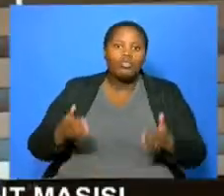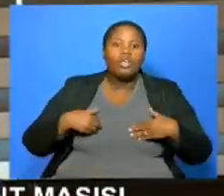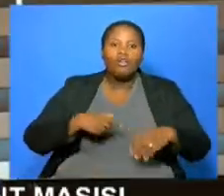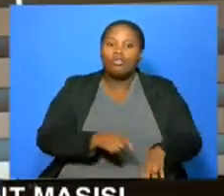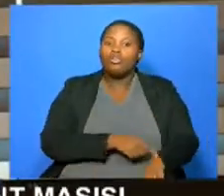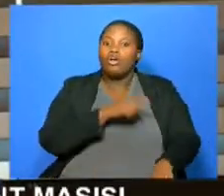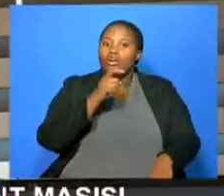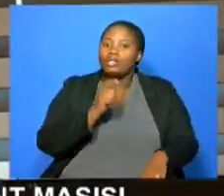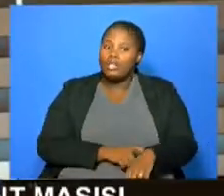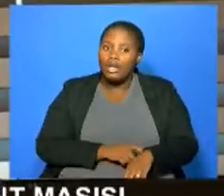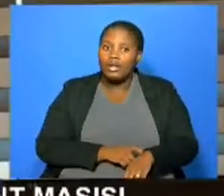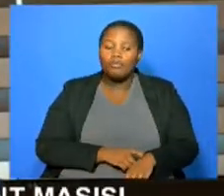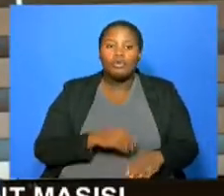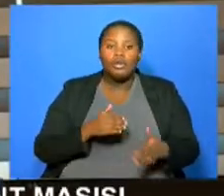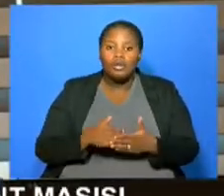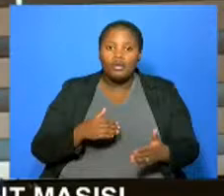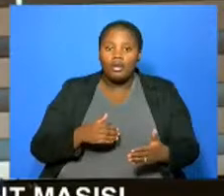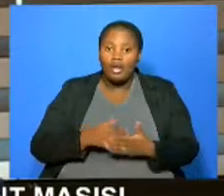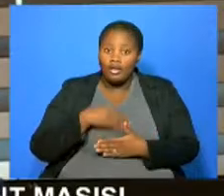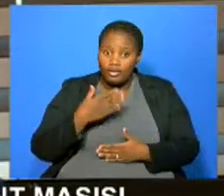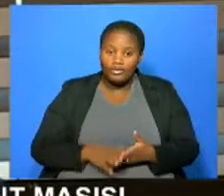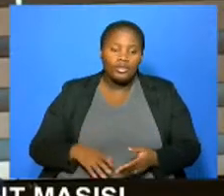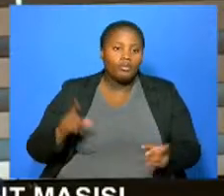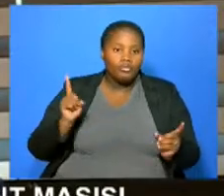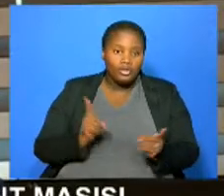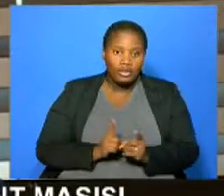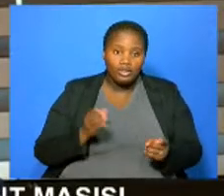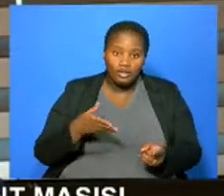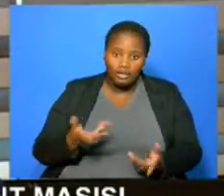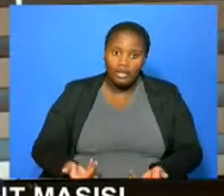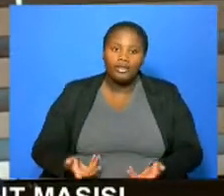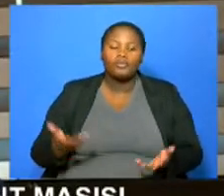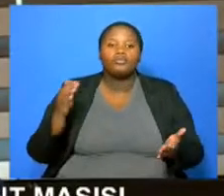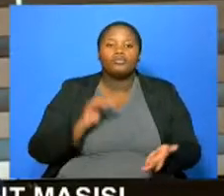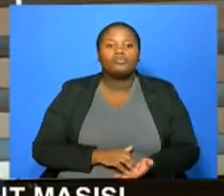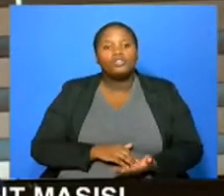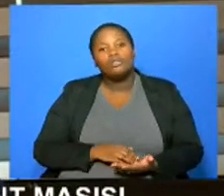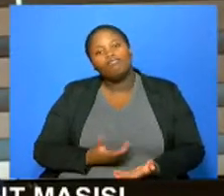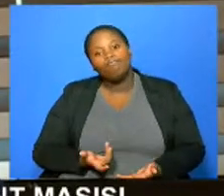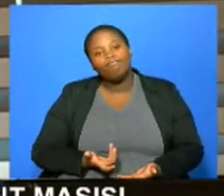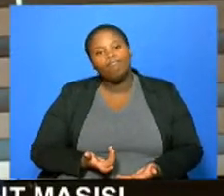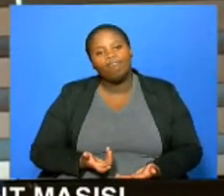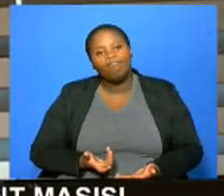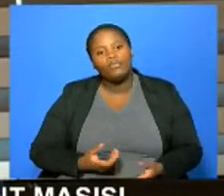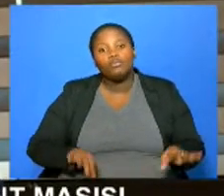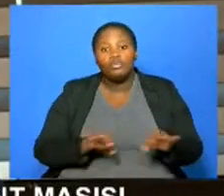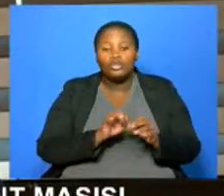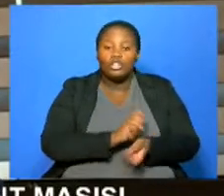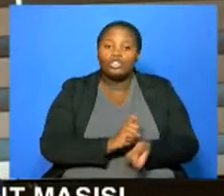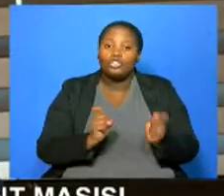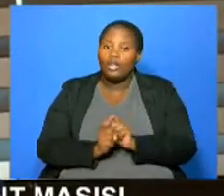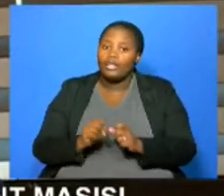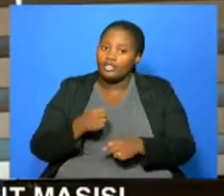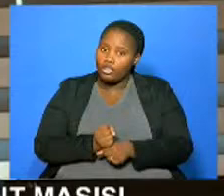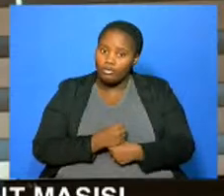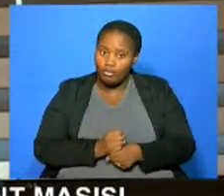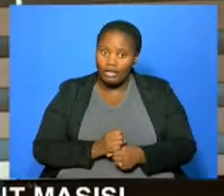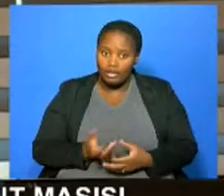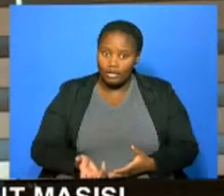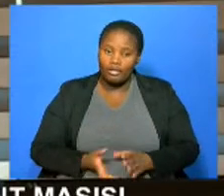since we headquartered SADC here, and there ought to be a change